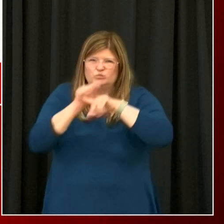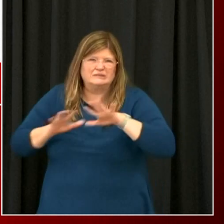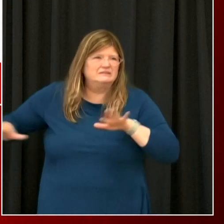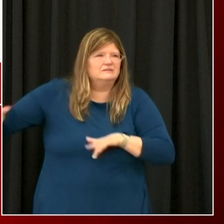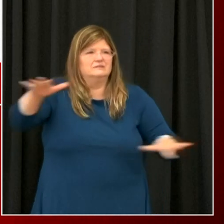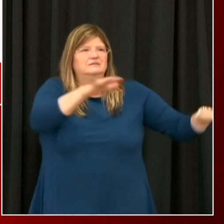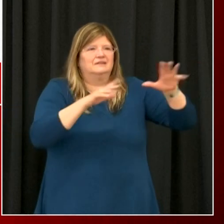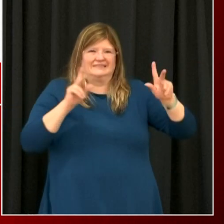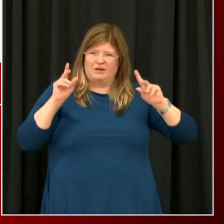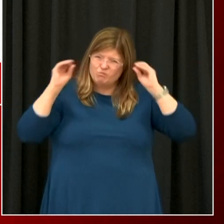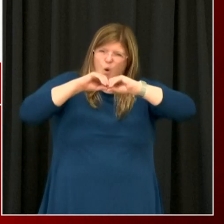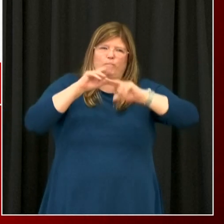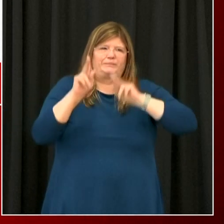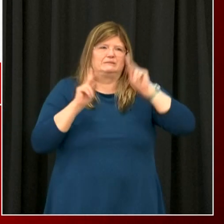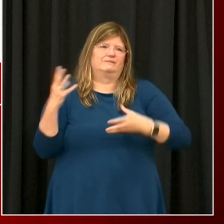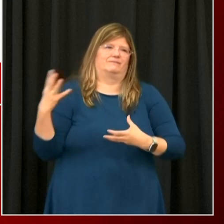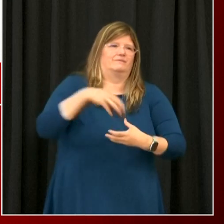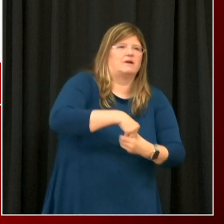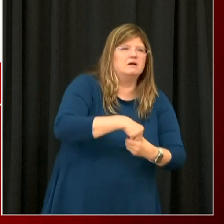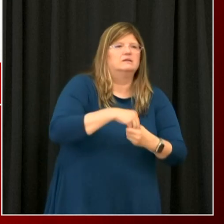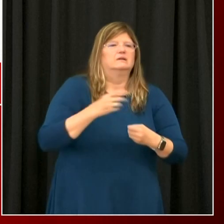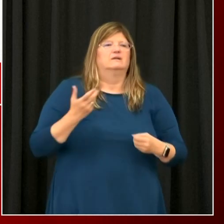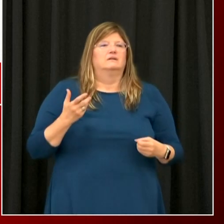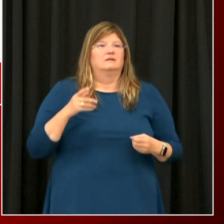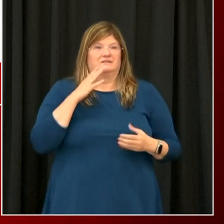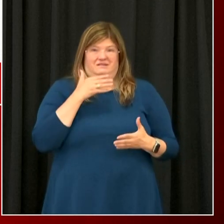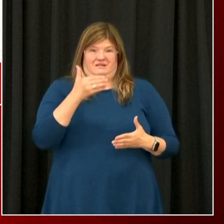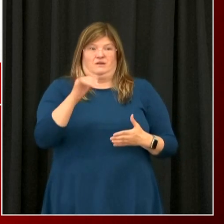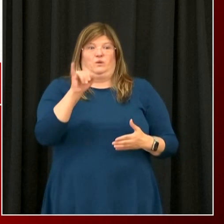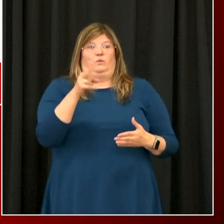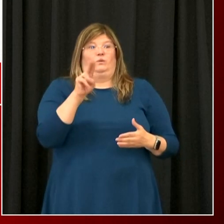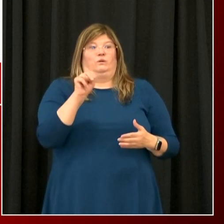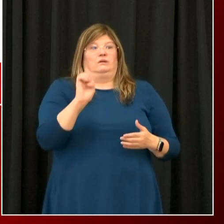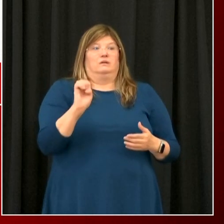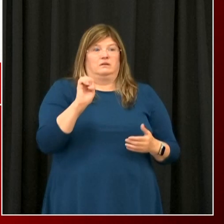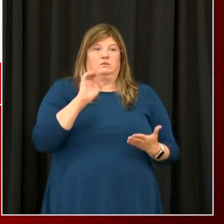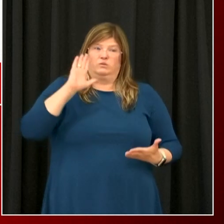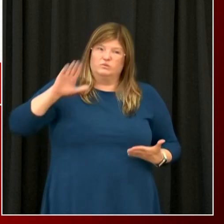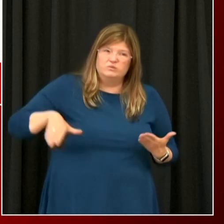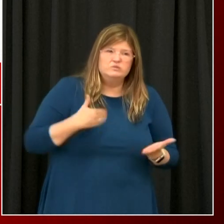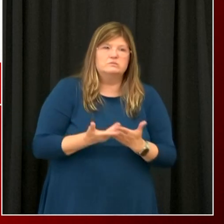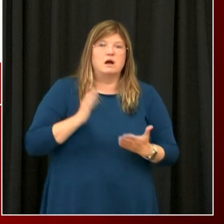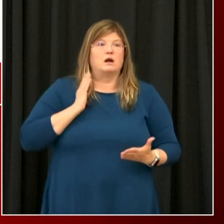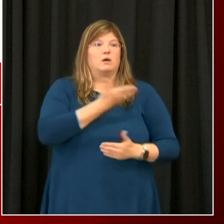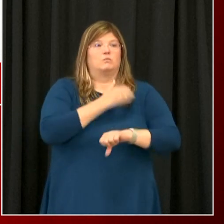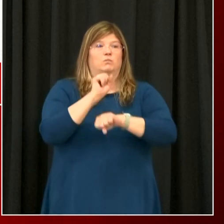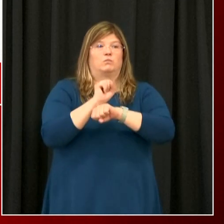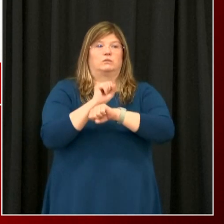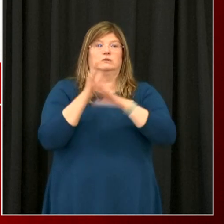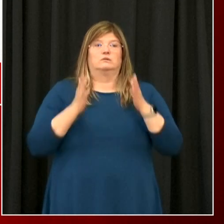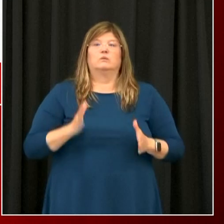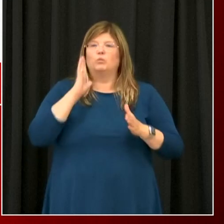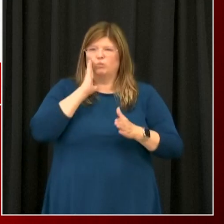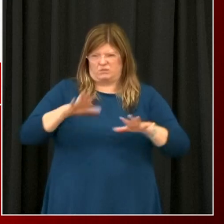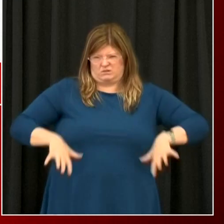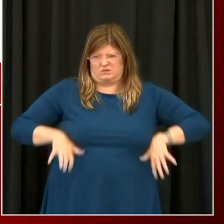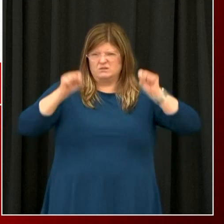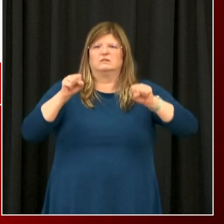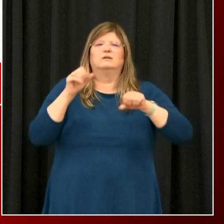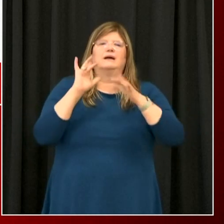June, all of our employees, as I mentioned, will complete an online training. So we're happy about